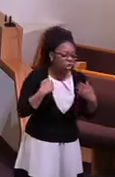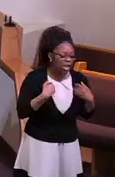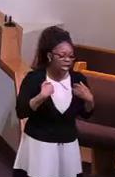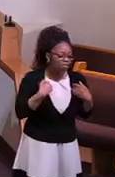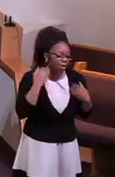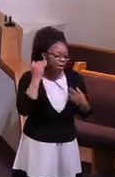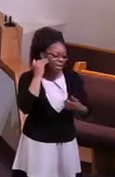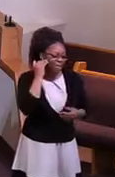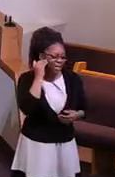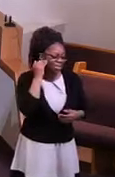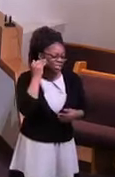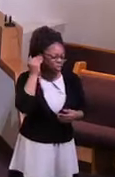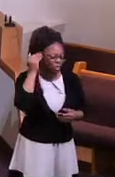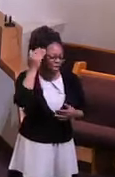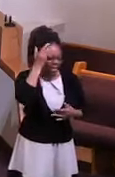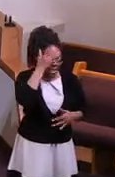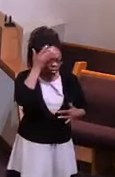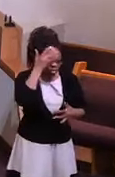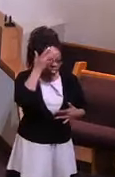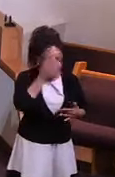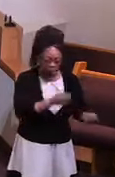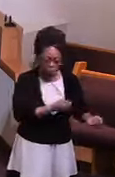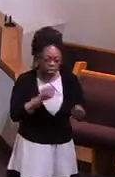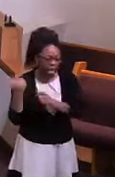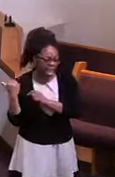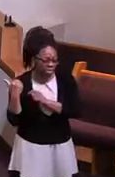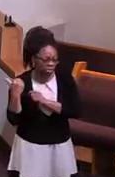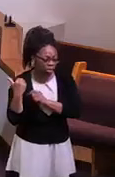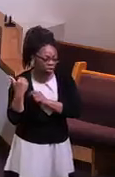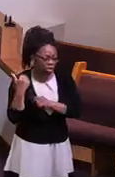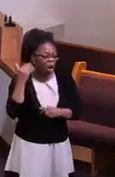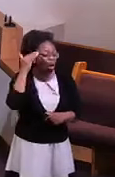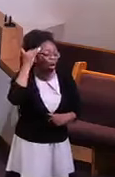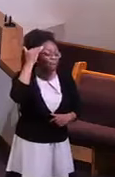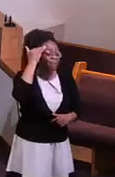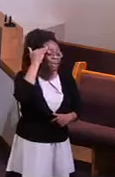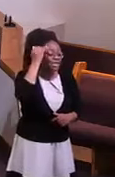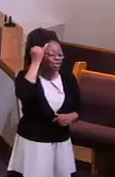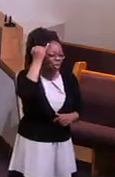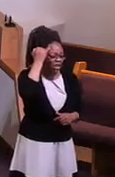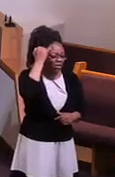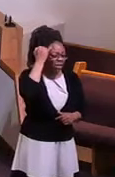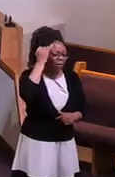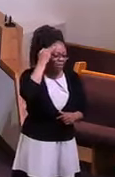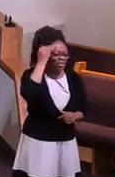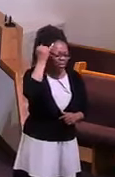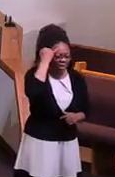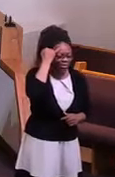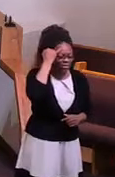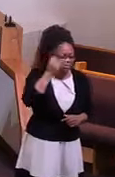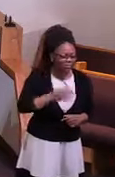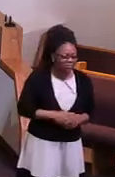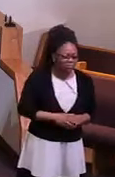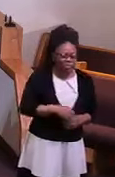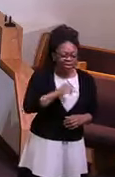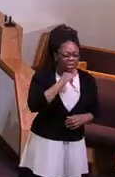away. Originally, prisons were homes for the mentally insane. They were not for prisoners, they were for the mentally insane.